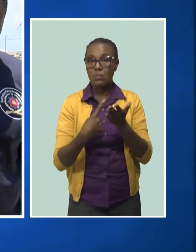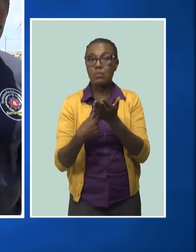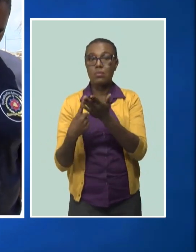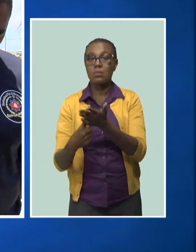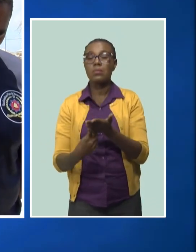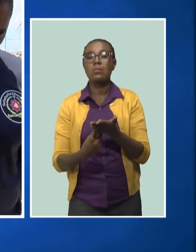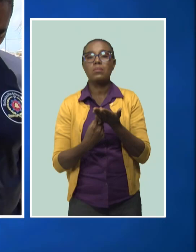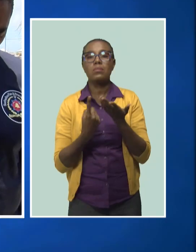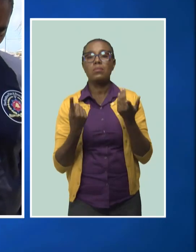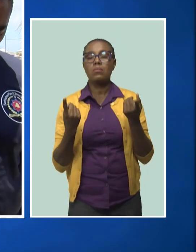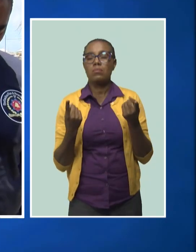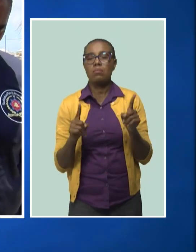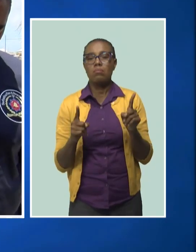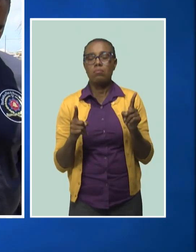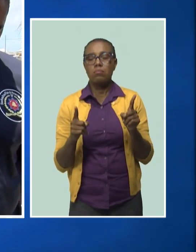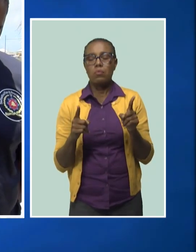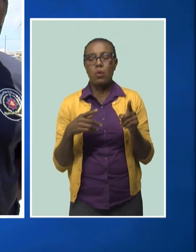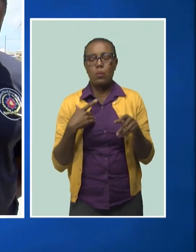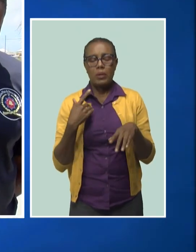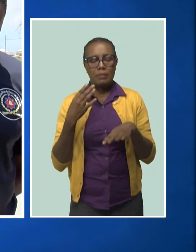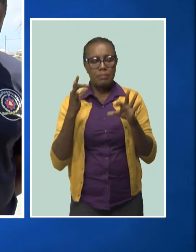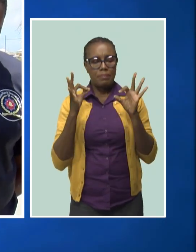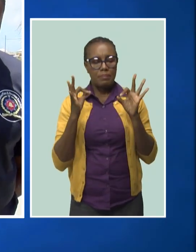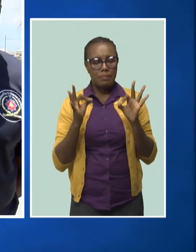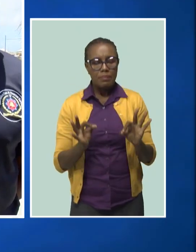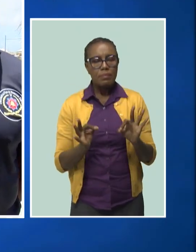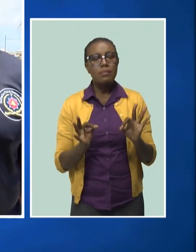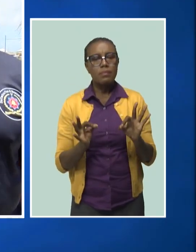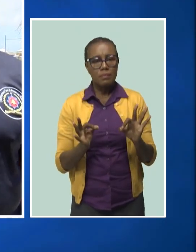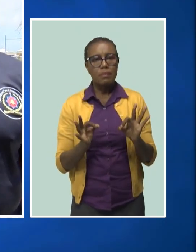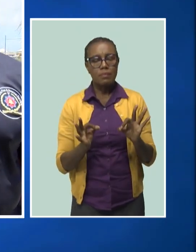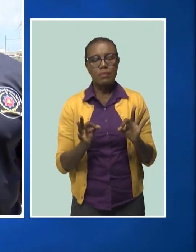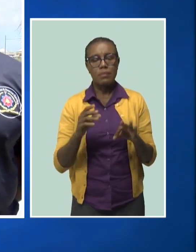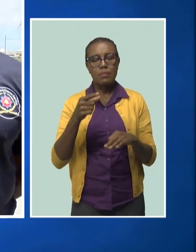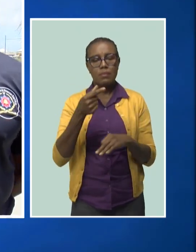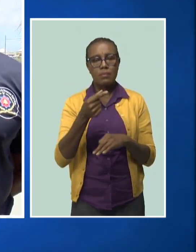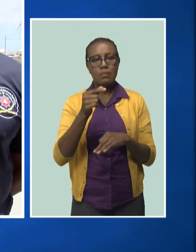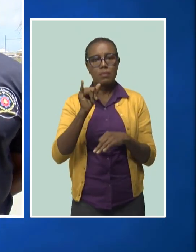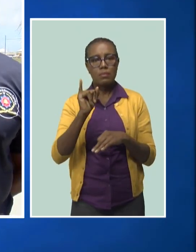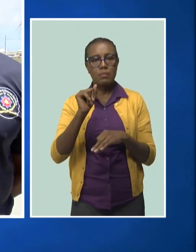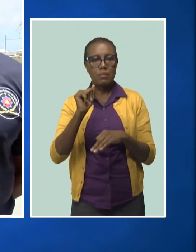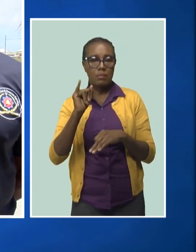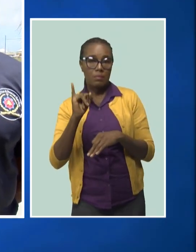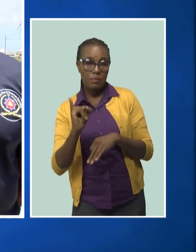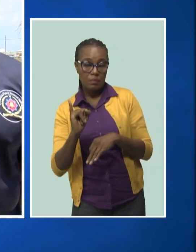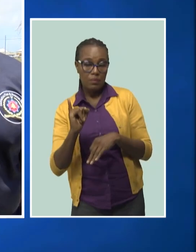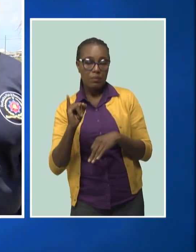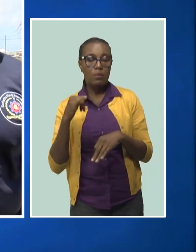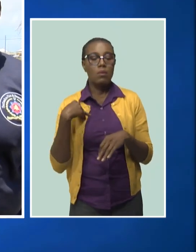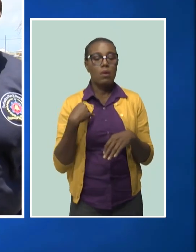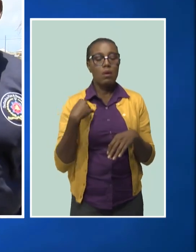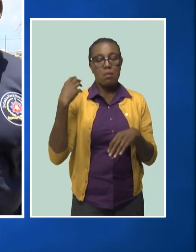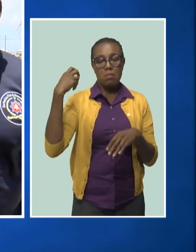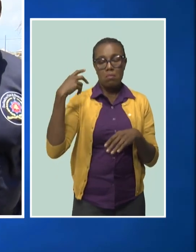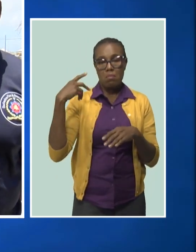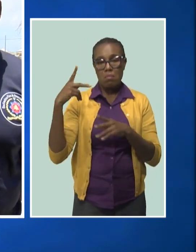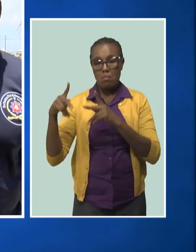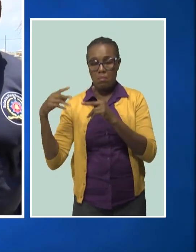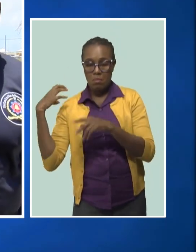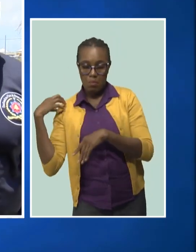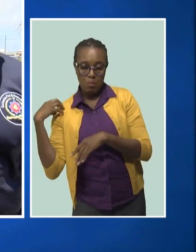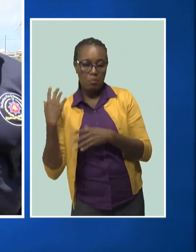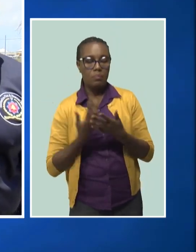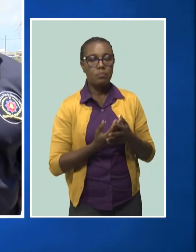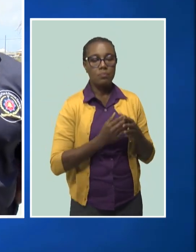we'd have concluded is that the principals of GAI Inc. will have a discussion, and we also will have a discussion